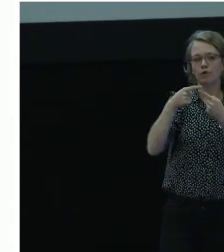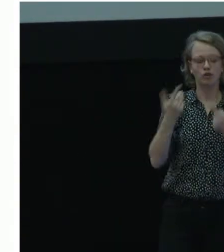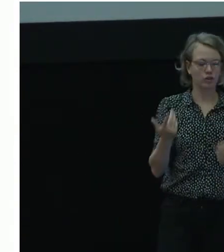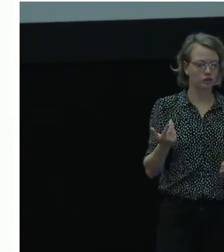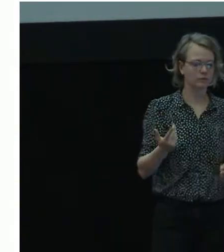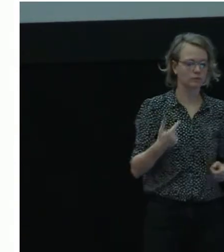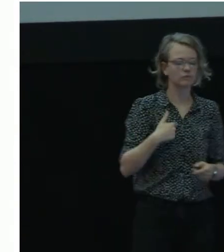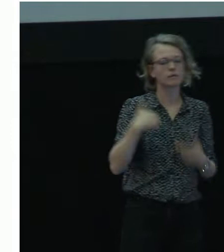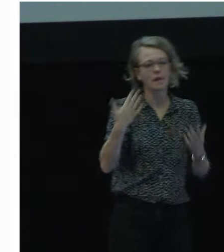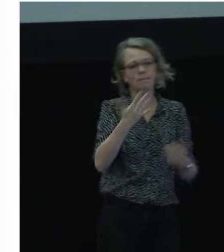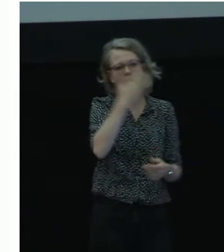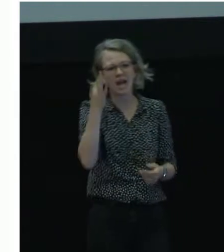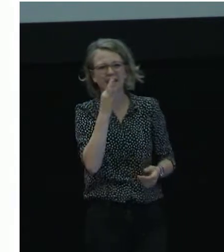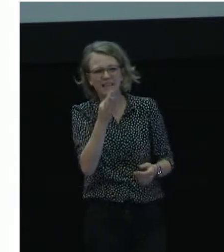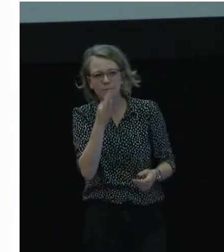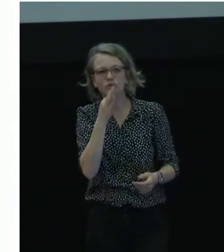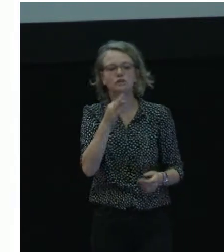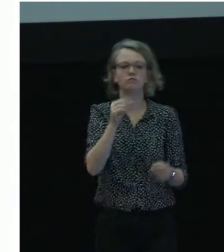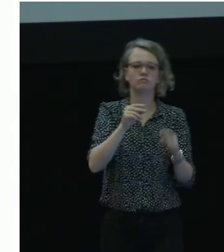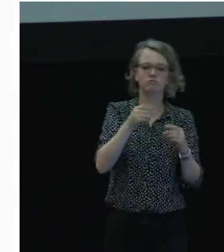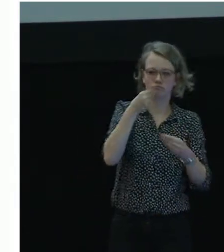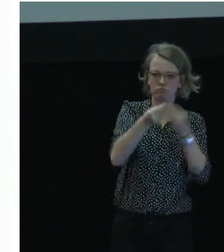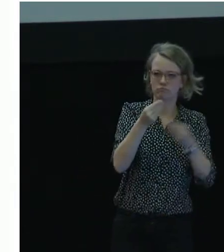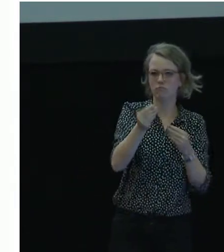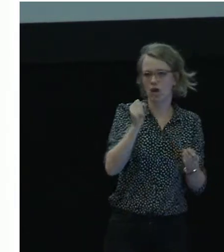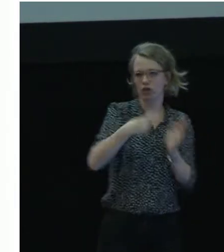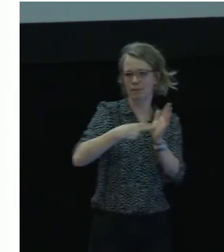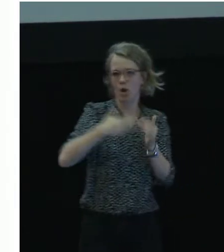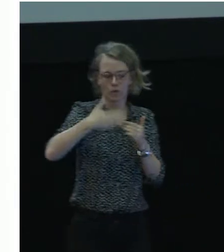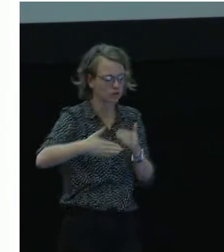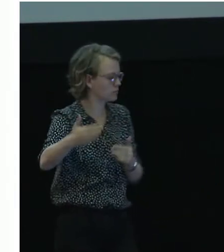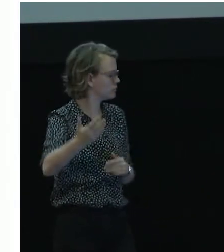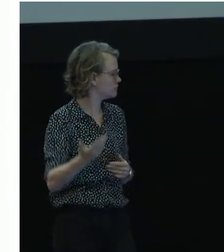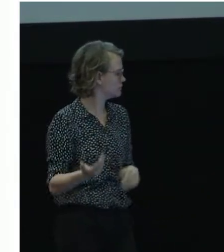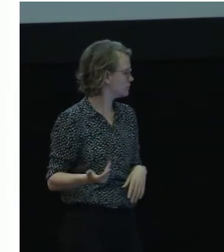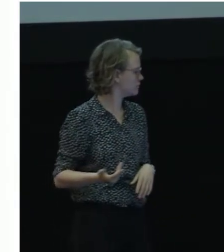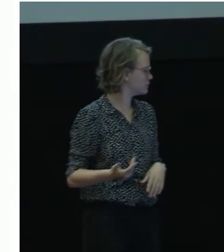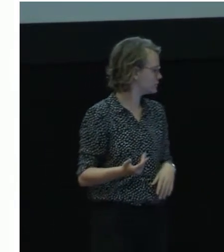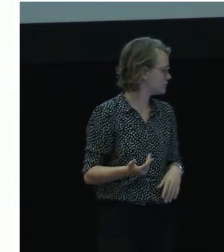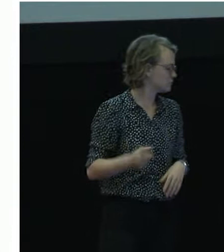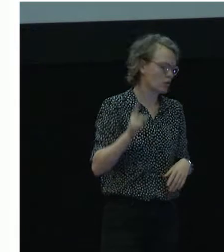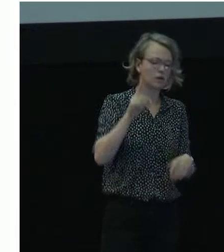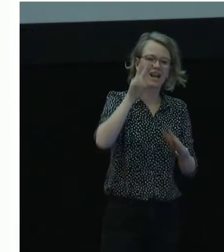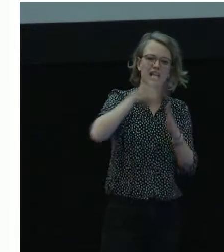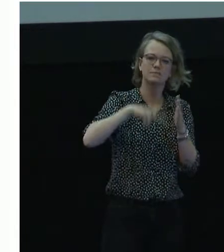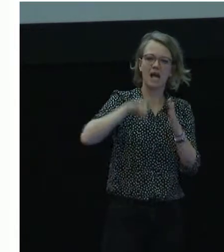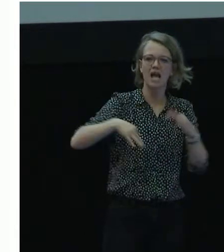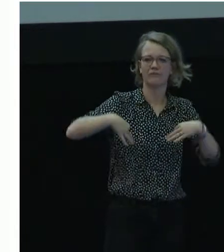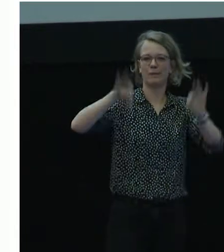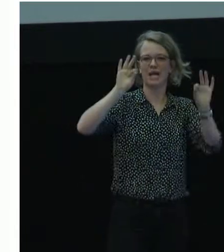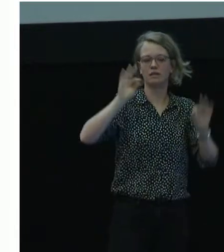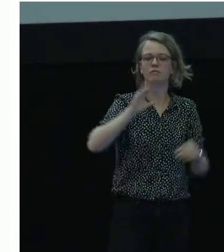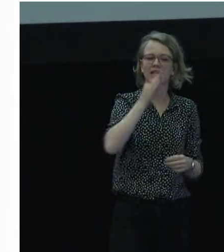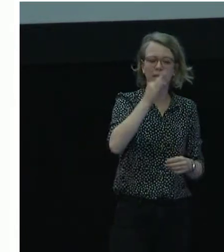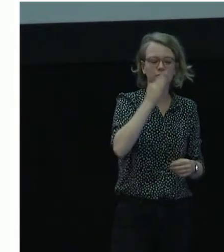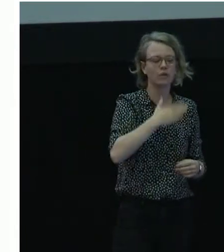sign language as their first language. So when they use a spoken language or a written language, there are a couple of tips that